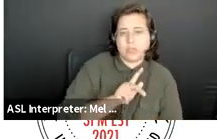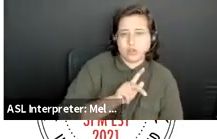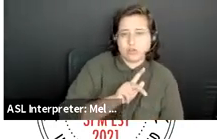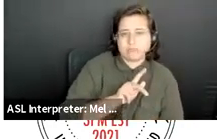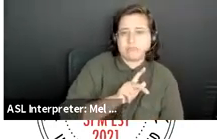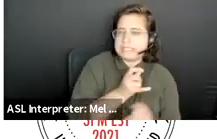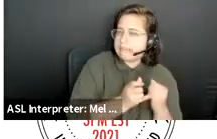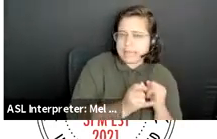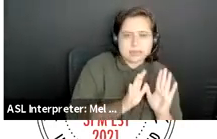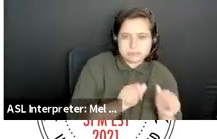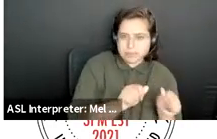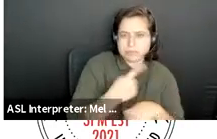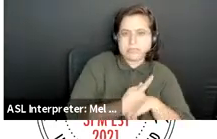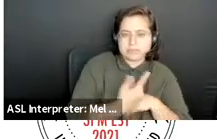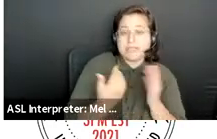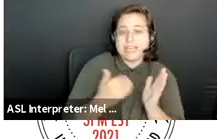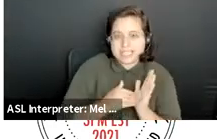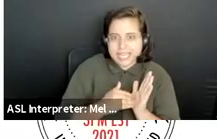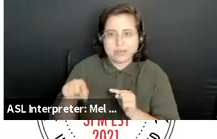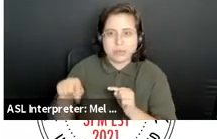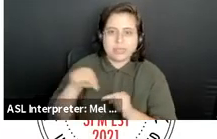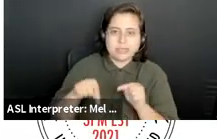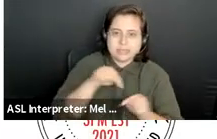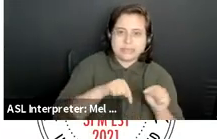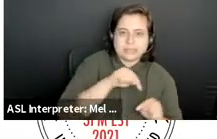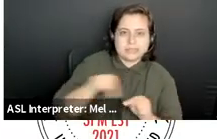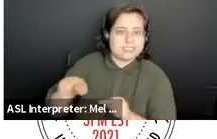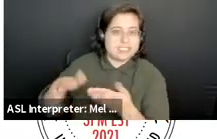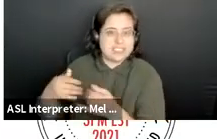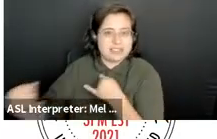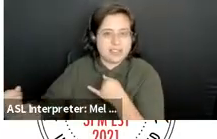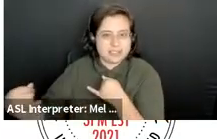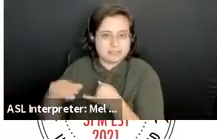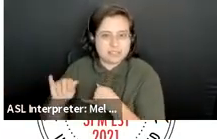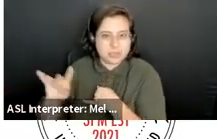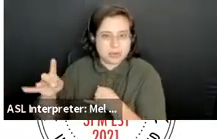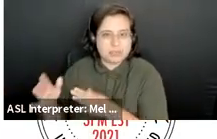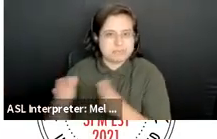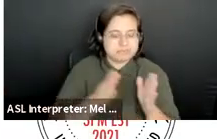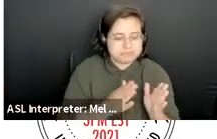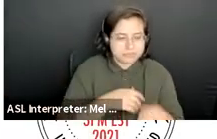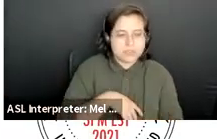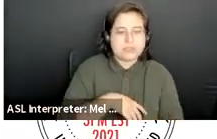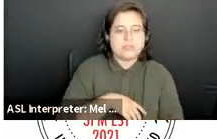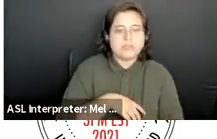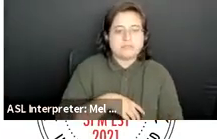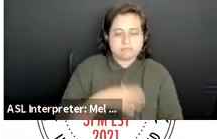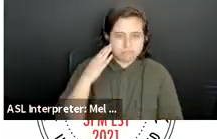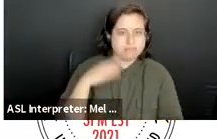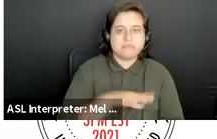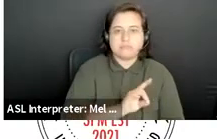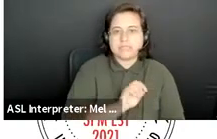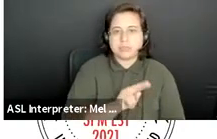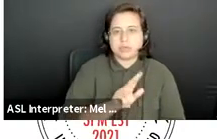so that's the first we're working backwards from our deadline. We know that we have to do the interview no later than December